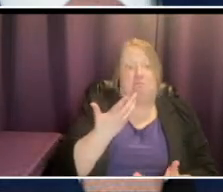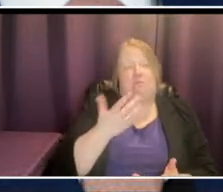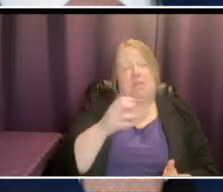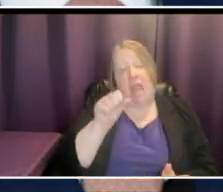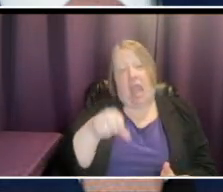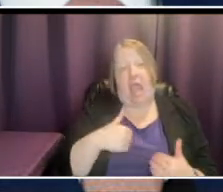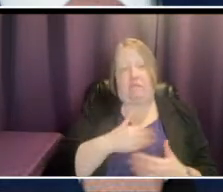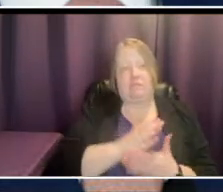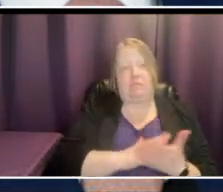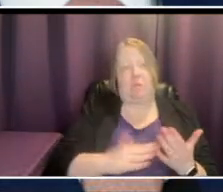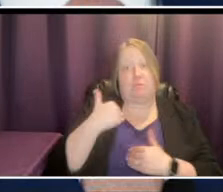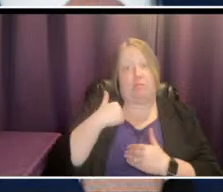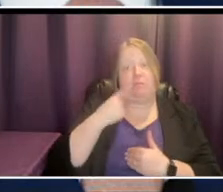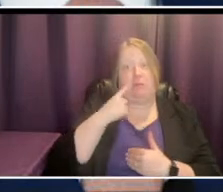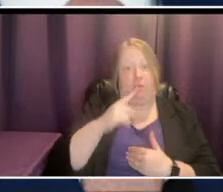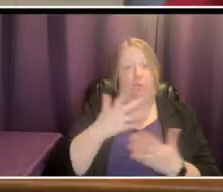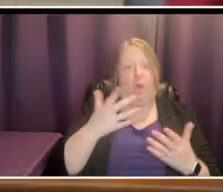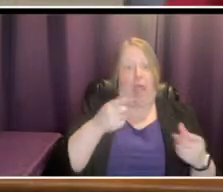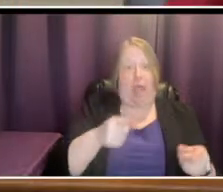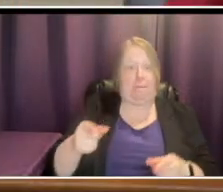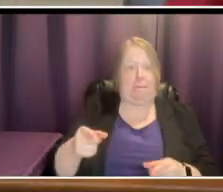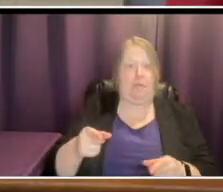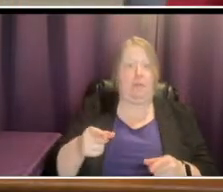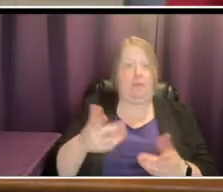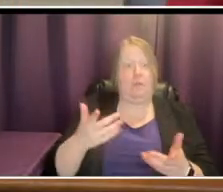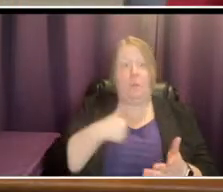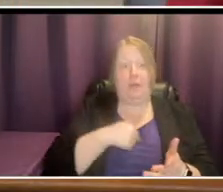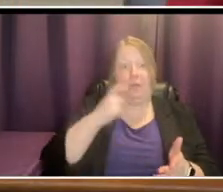And he needs to acknowledge that.